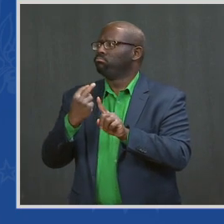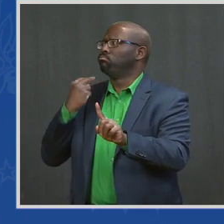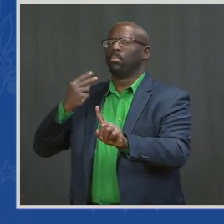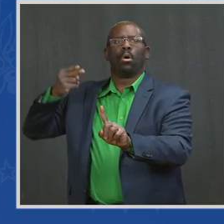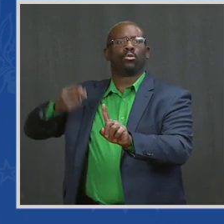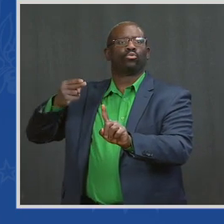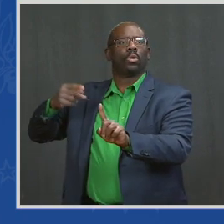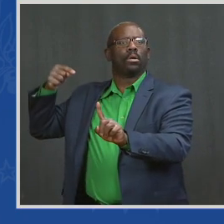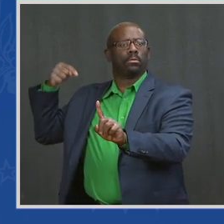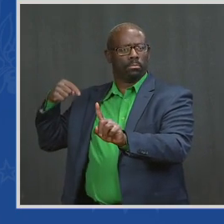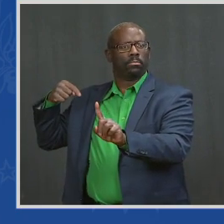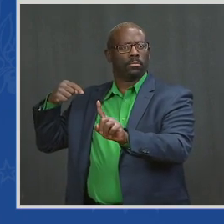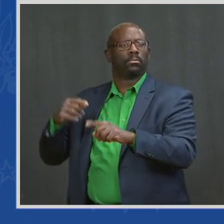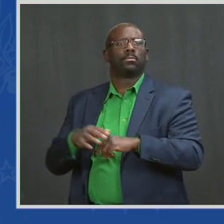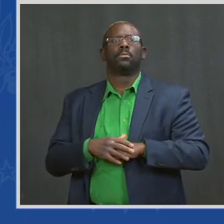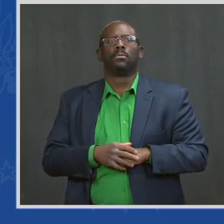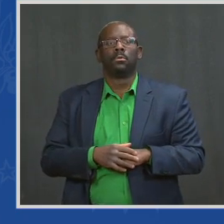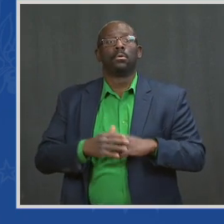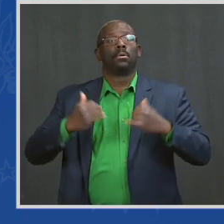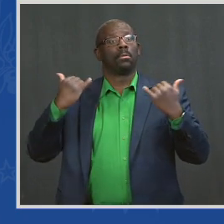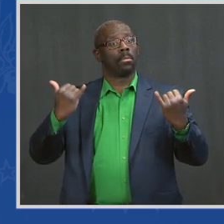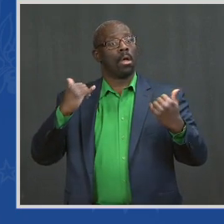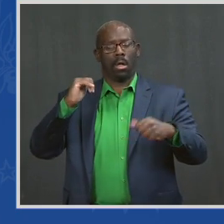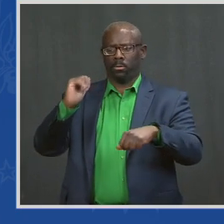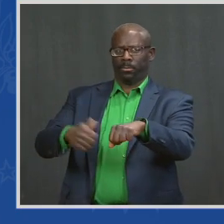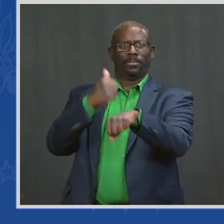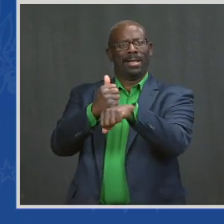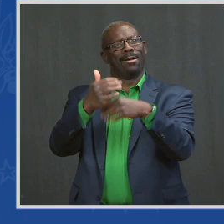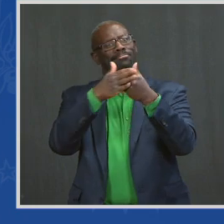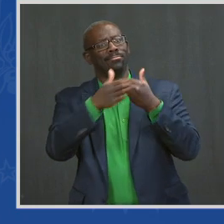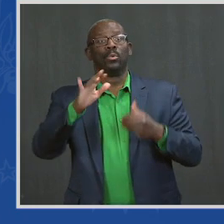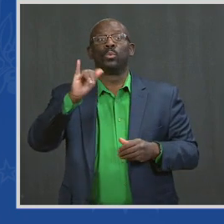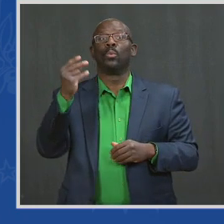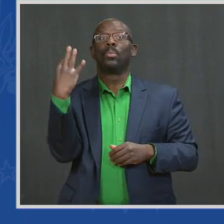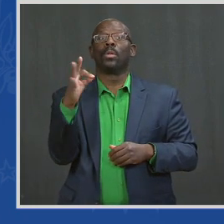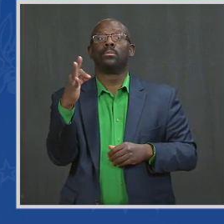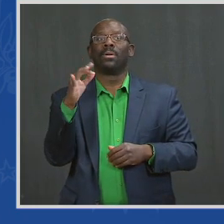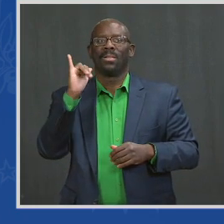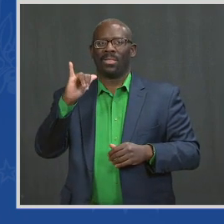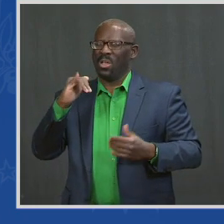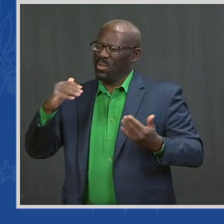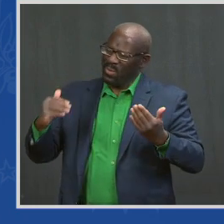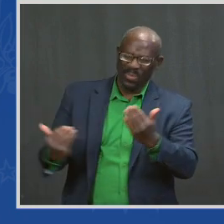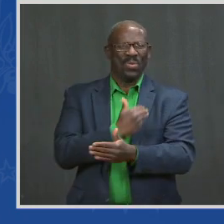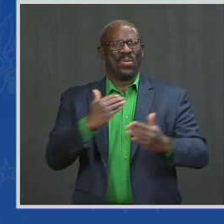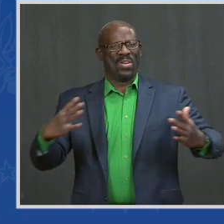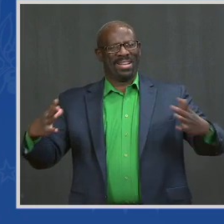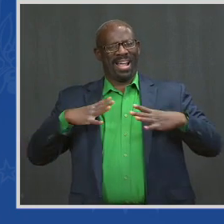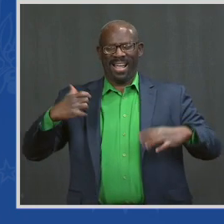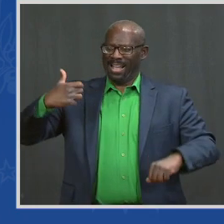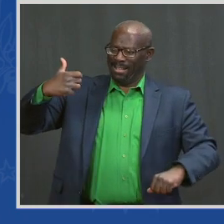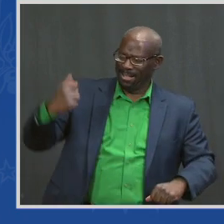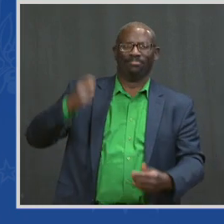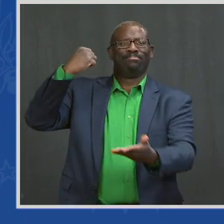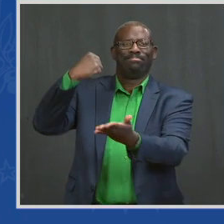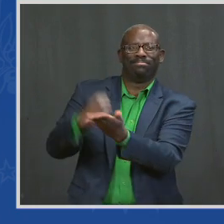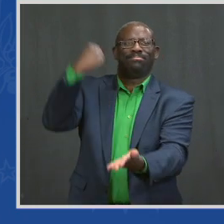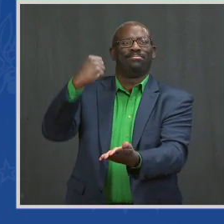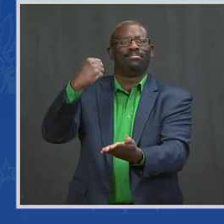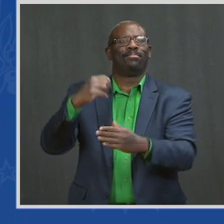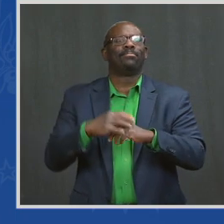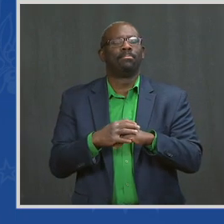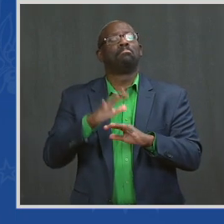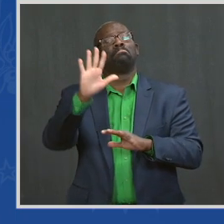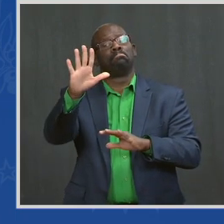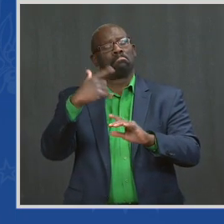we establish Juneteenth as our newest national holiday, let us be clear about